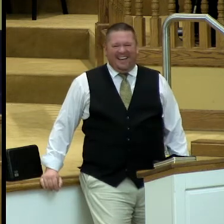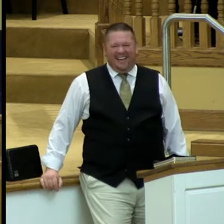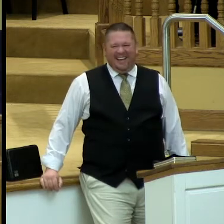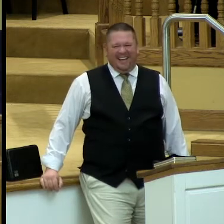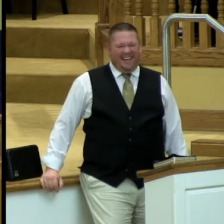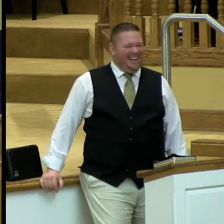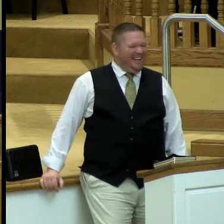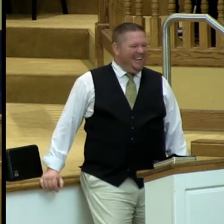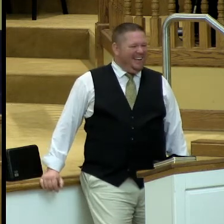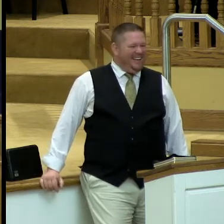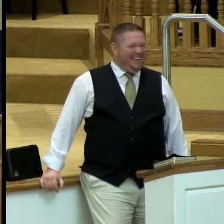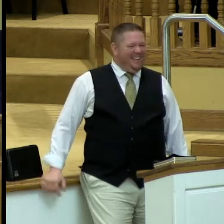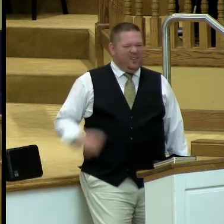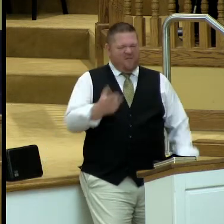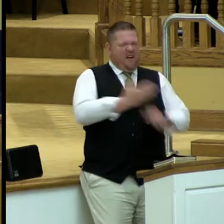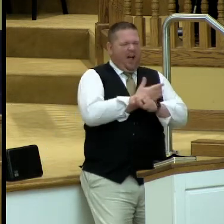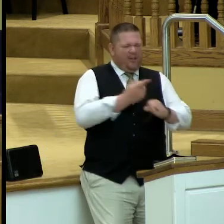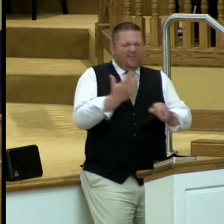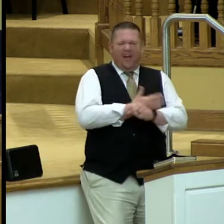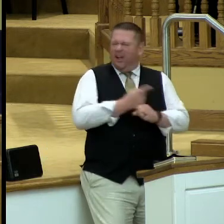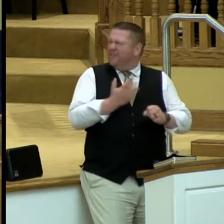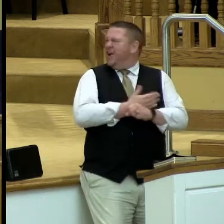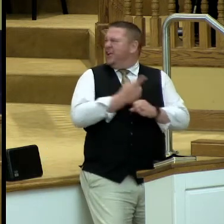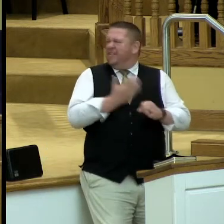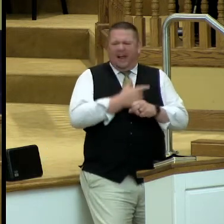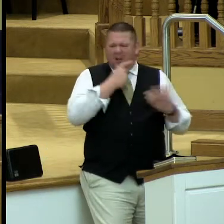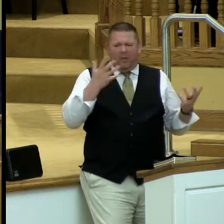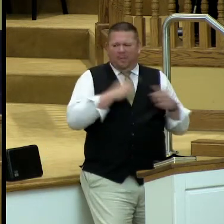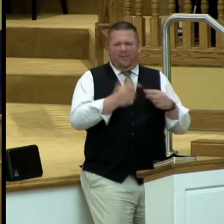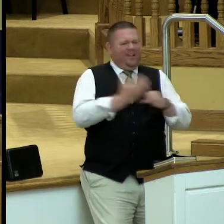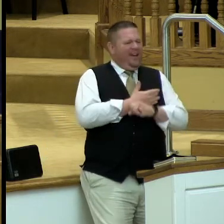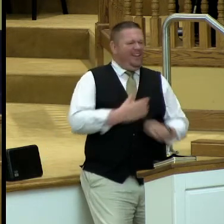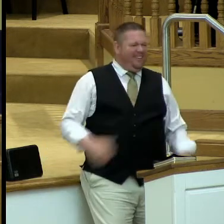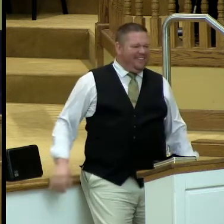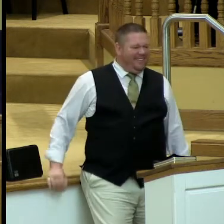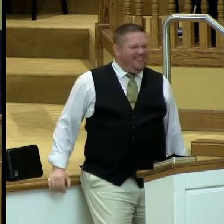It's crazy. You're fired. Okay, I didn't even do anything. Bet.